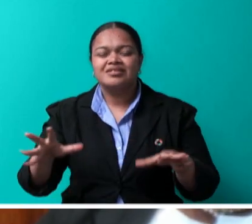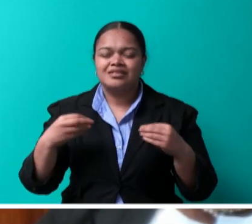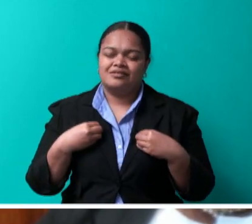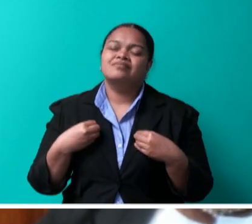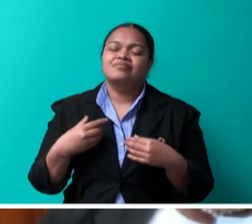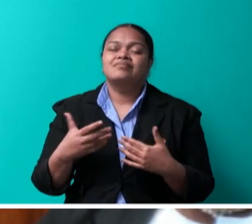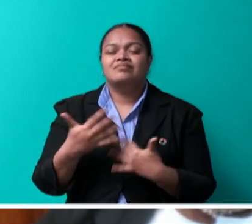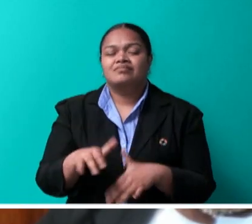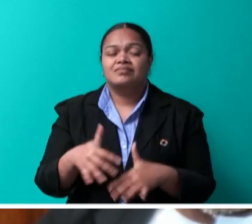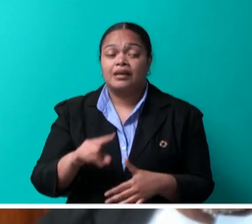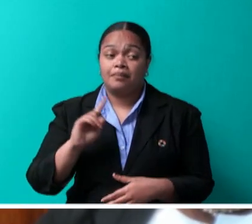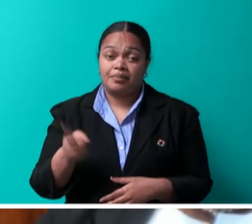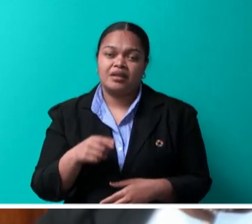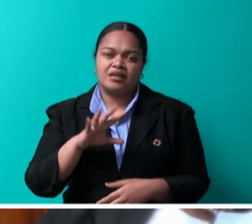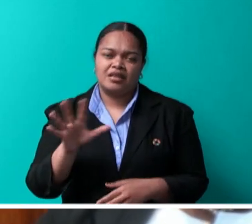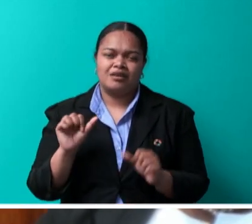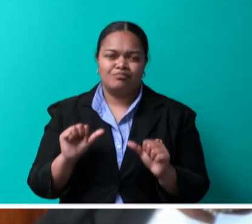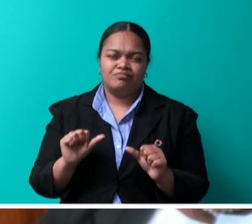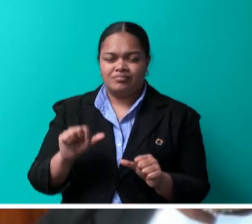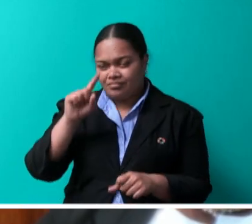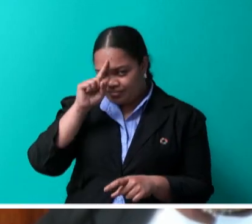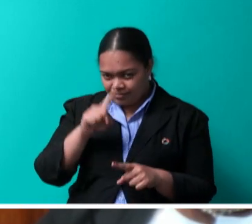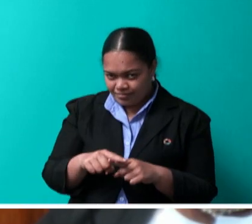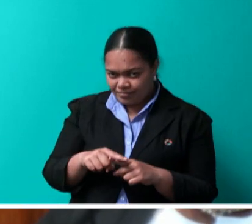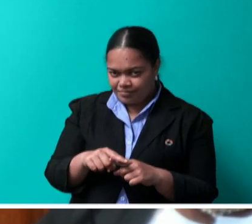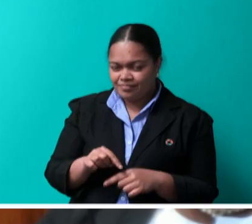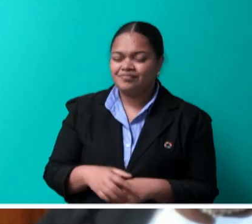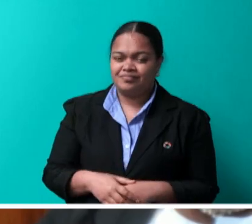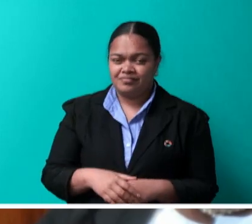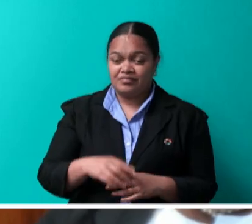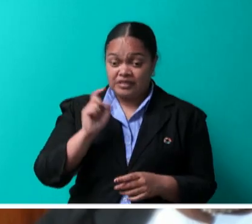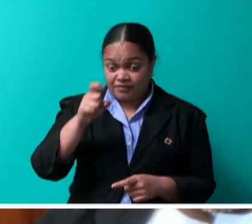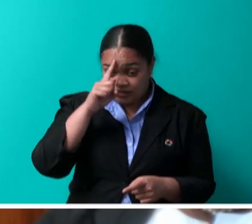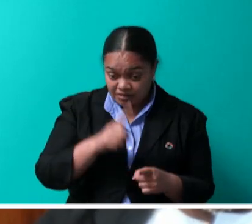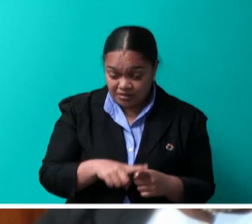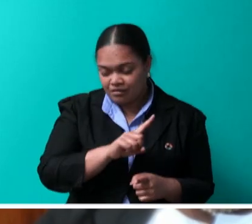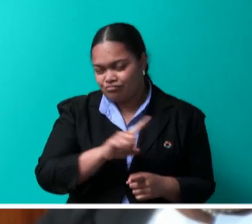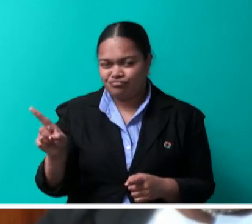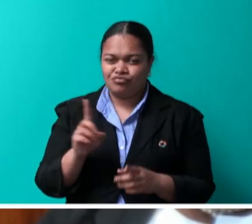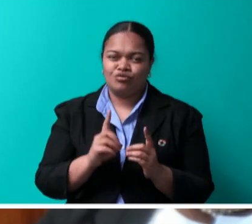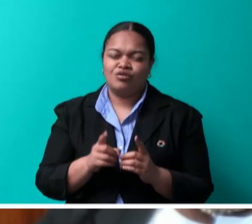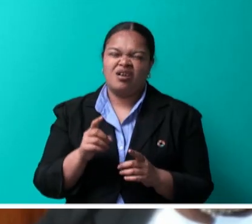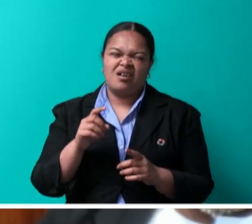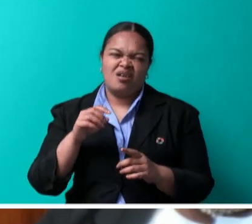attention, but they prevent illness, reduce hospital admissions, and save lives every